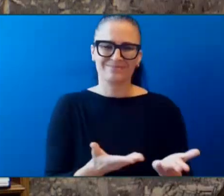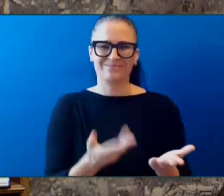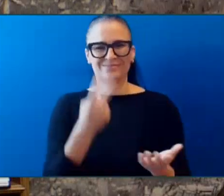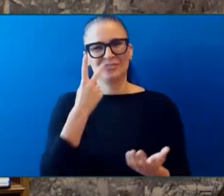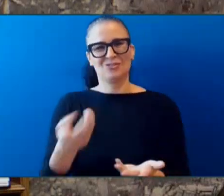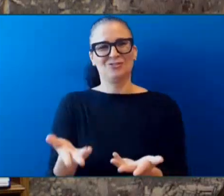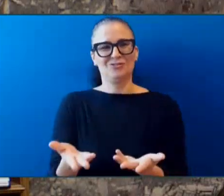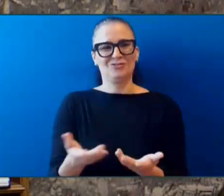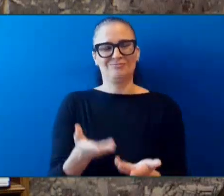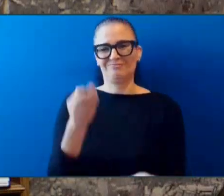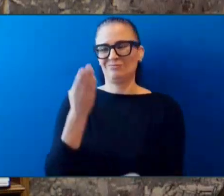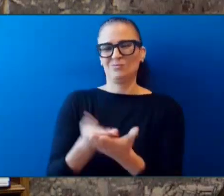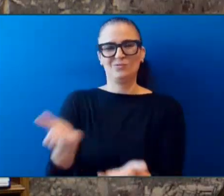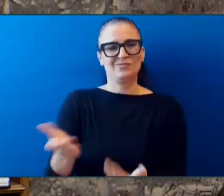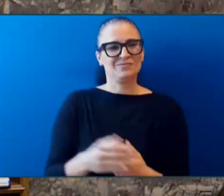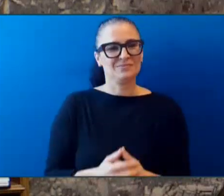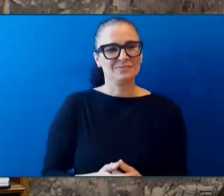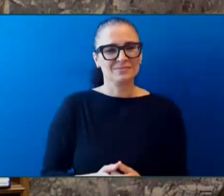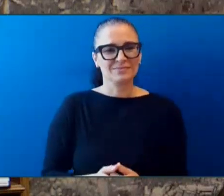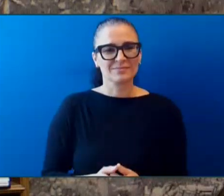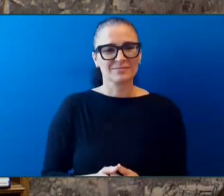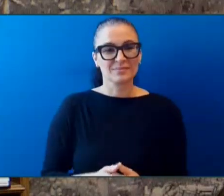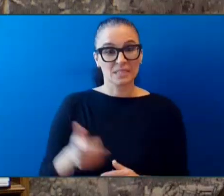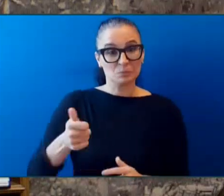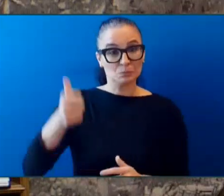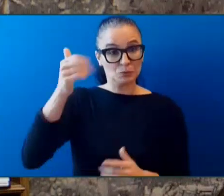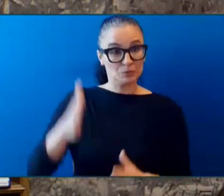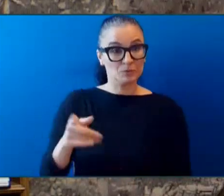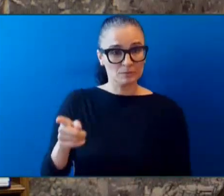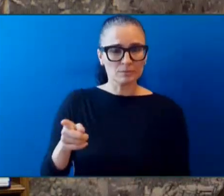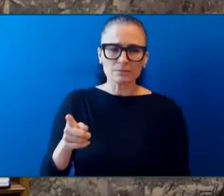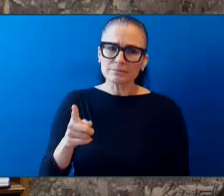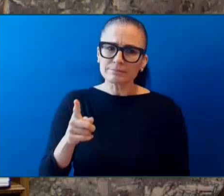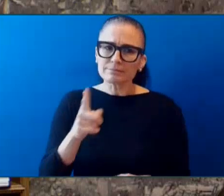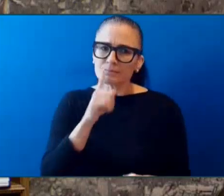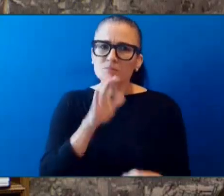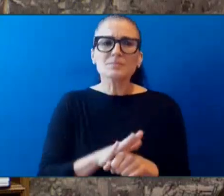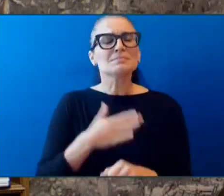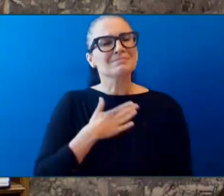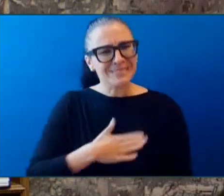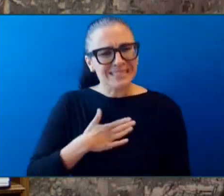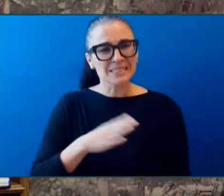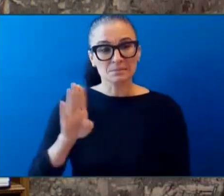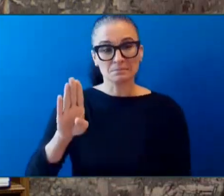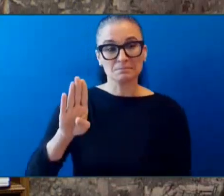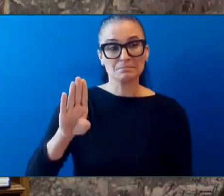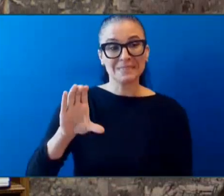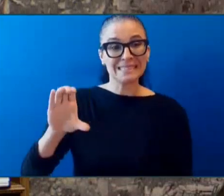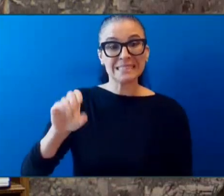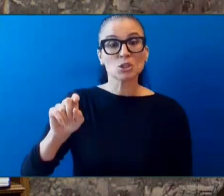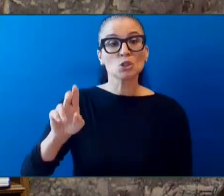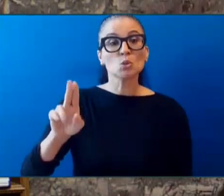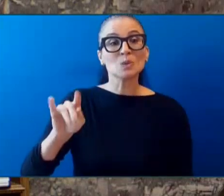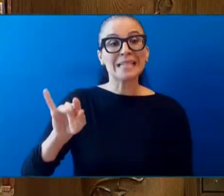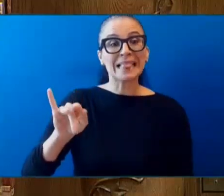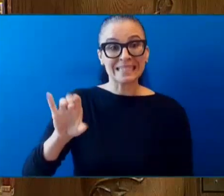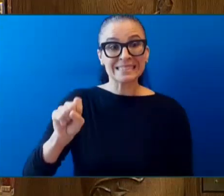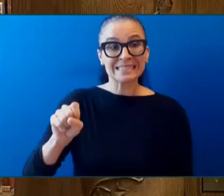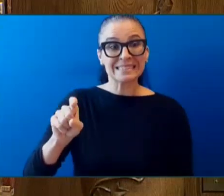BC Utilities Commission and instruct BC Hydro to ignore the independent regulator?